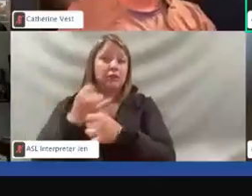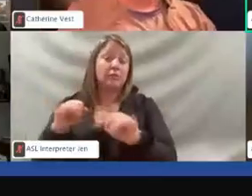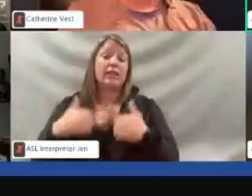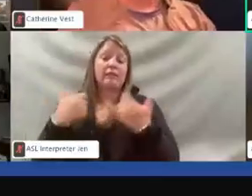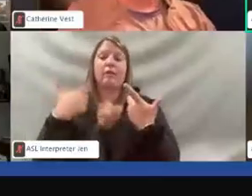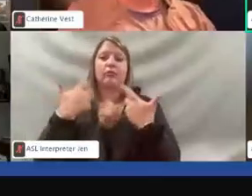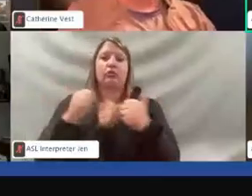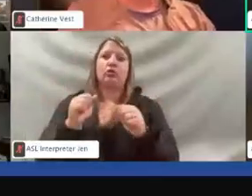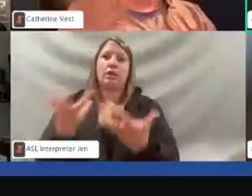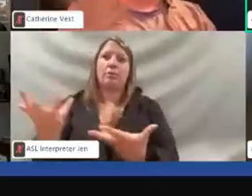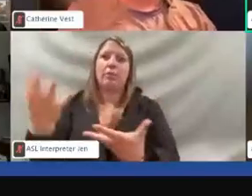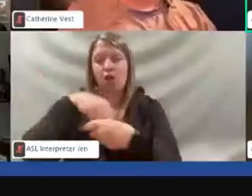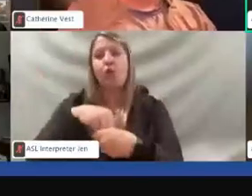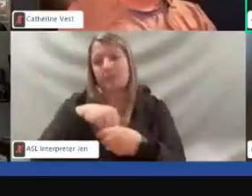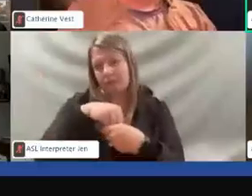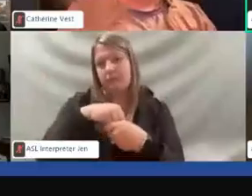bit more inclusive